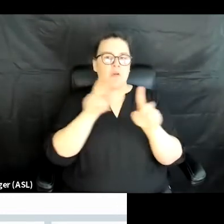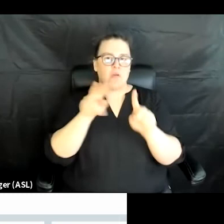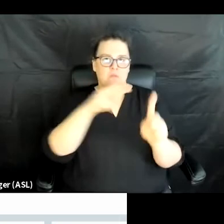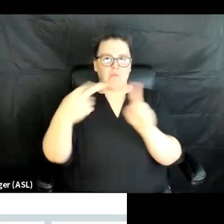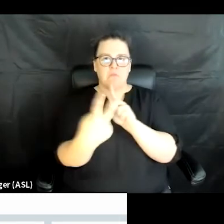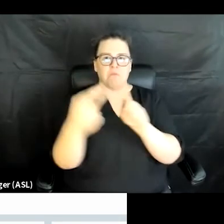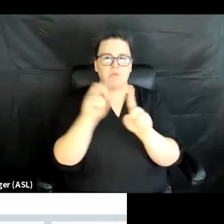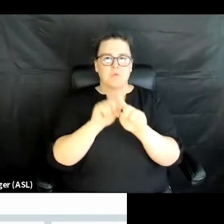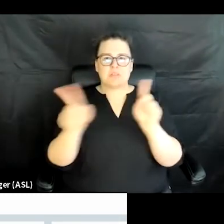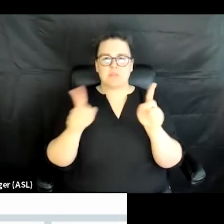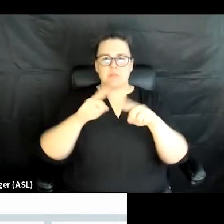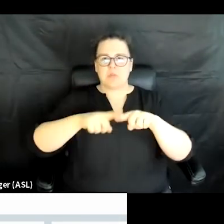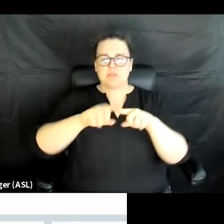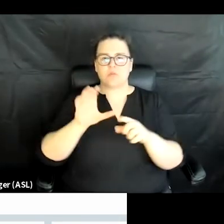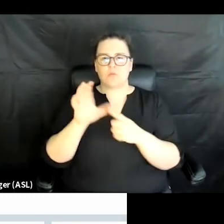slide, please.